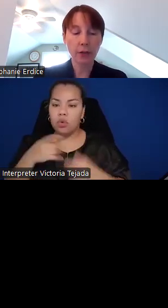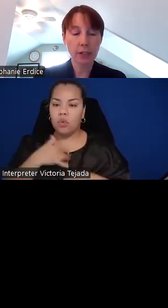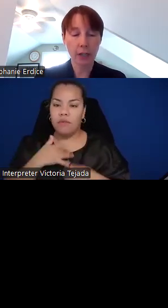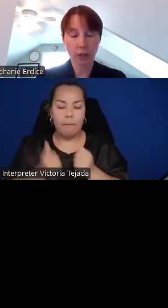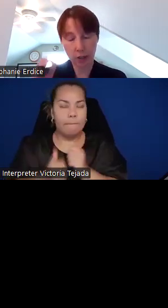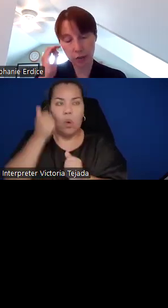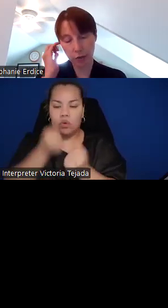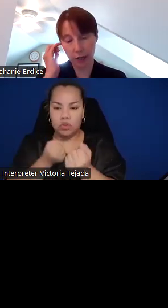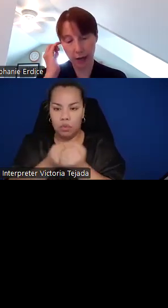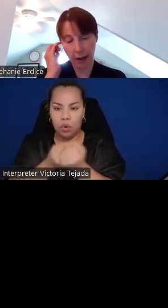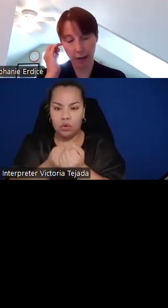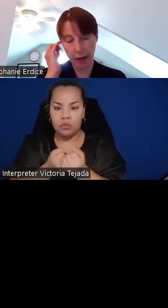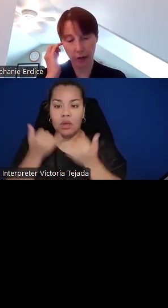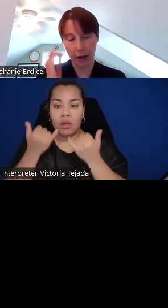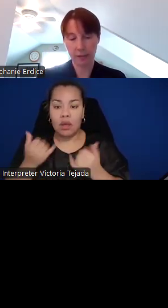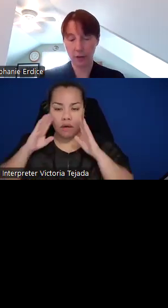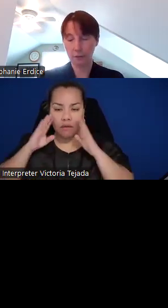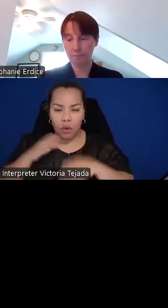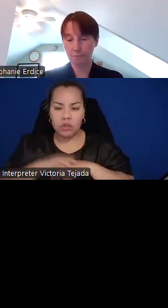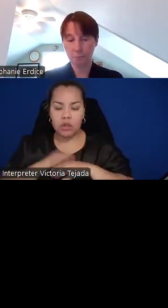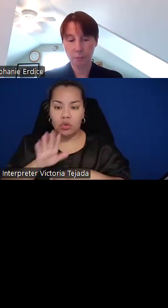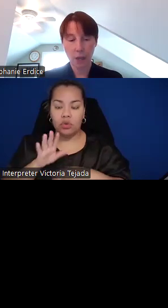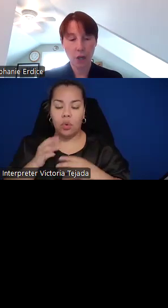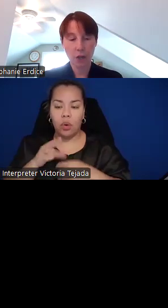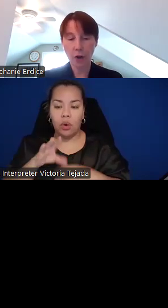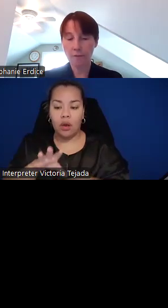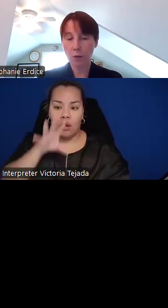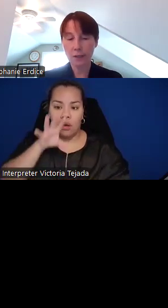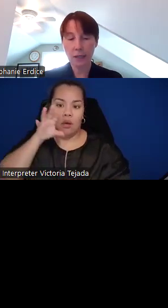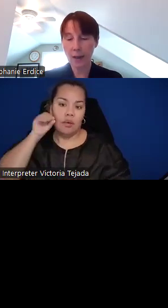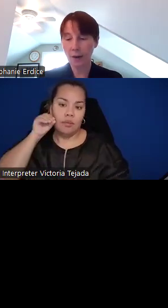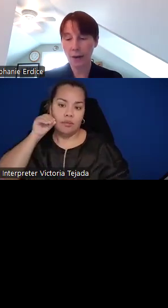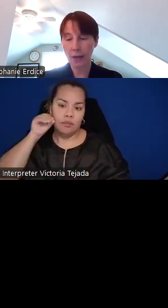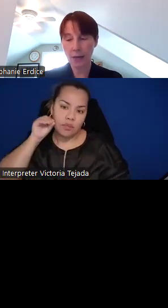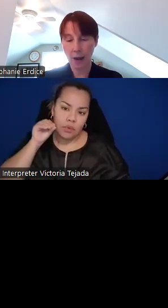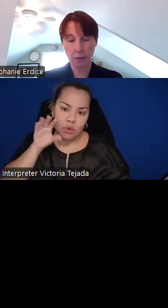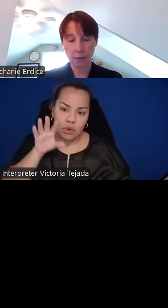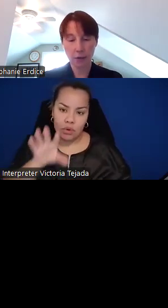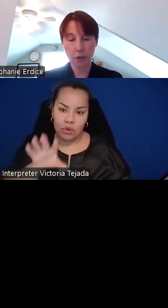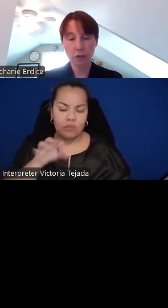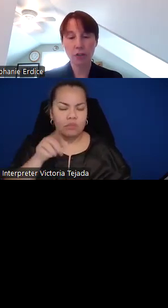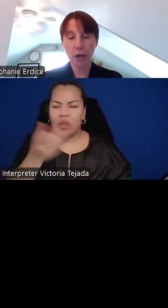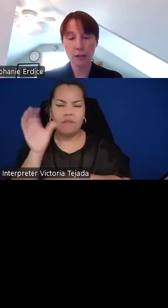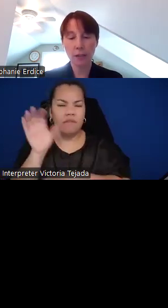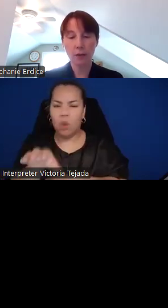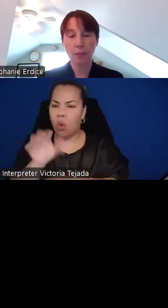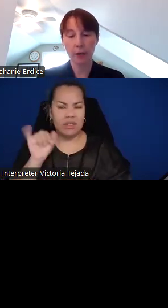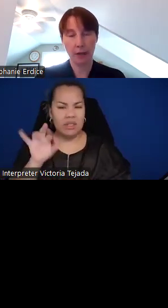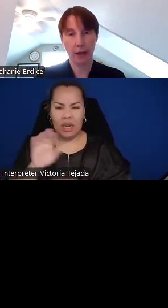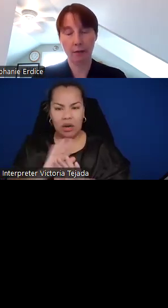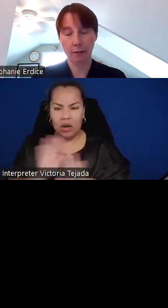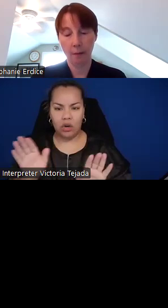And then bring your attention to your inhale and your exhale. You're not forcing air in and out, you're